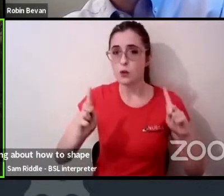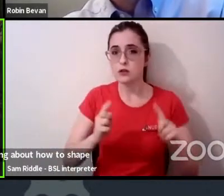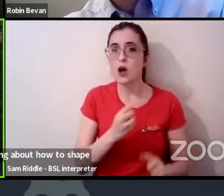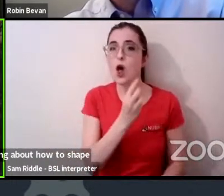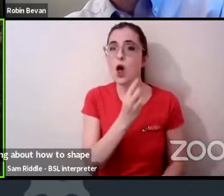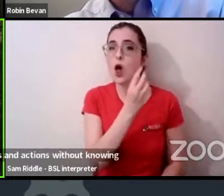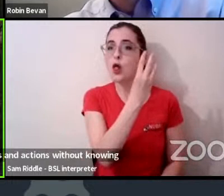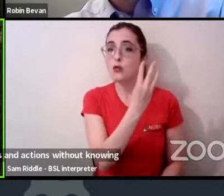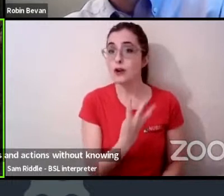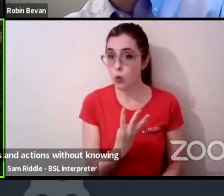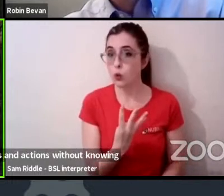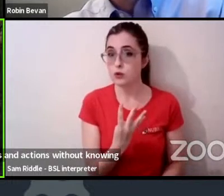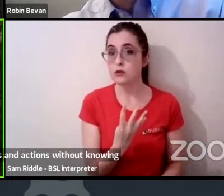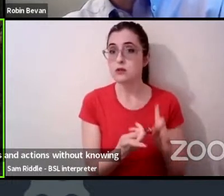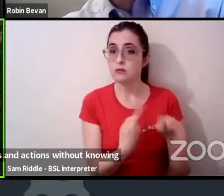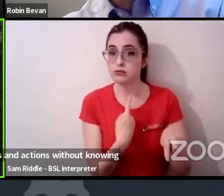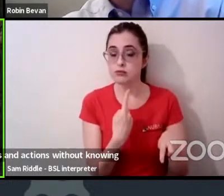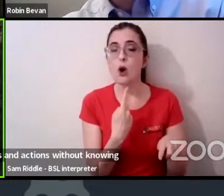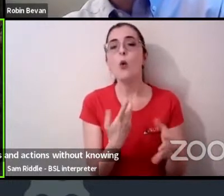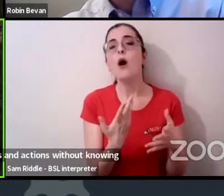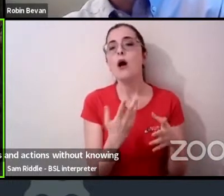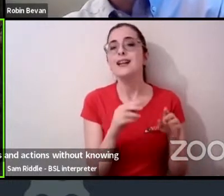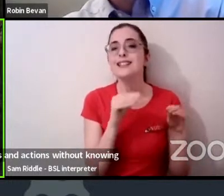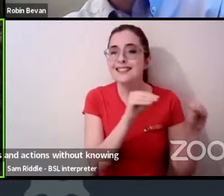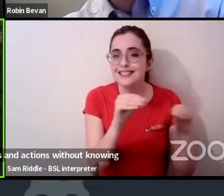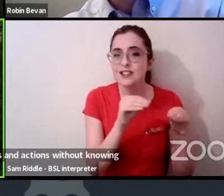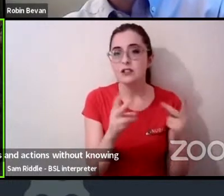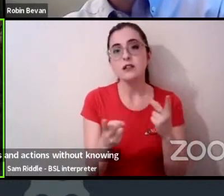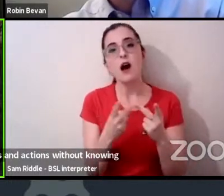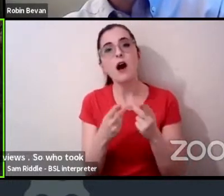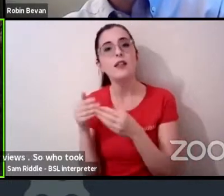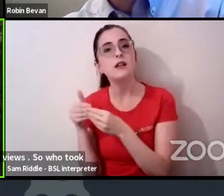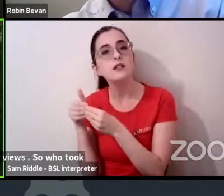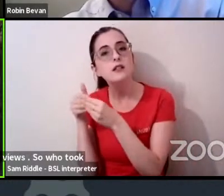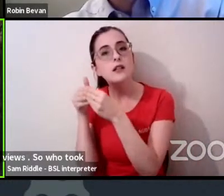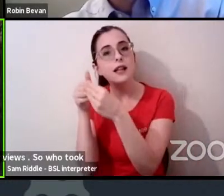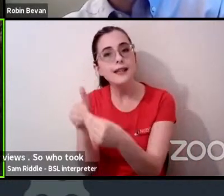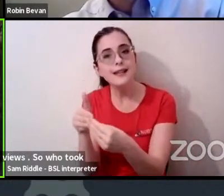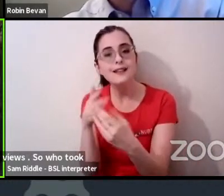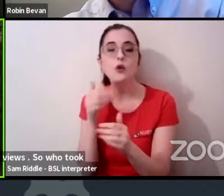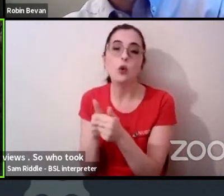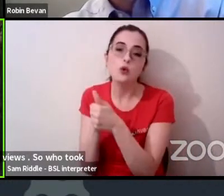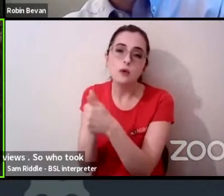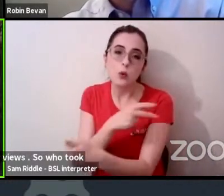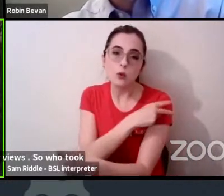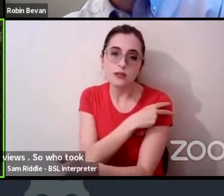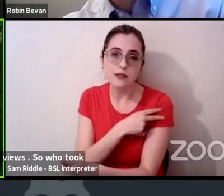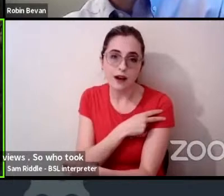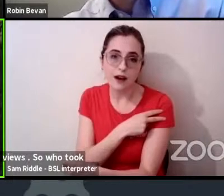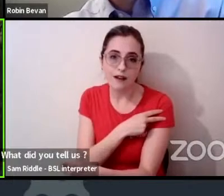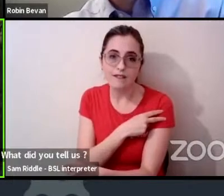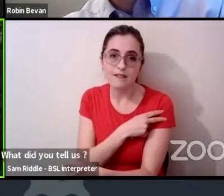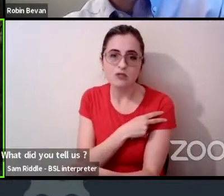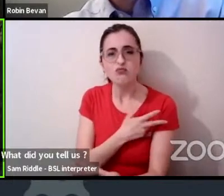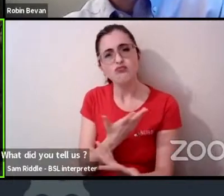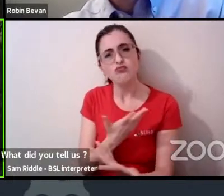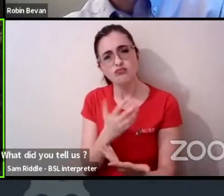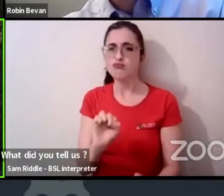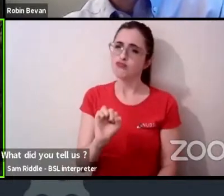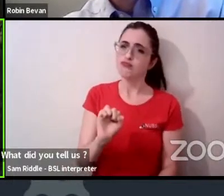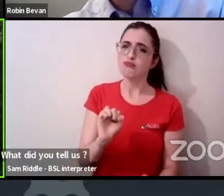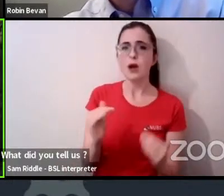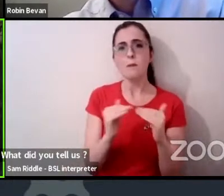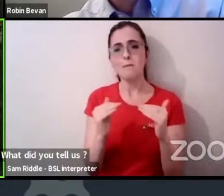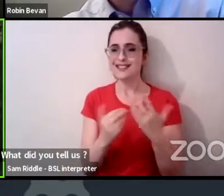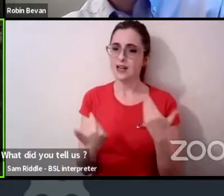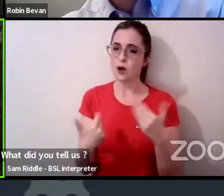were classroom teachers. The rest were school leaders and support staff members of our union. Those are the right sorts of proportions. We asked